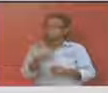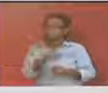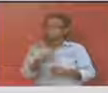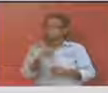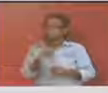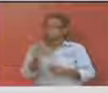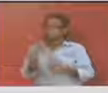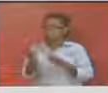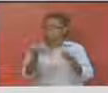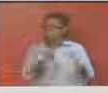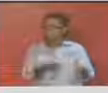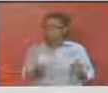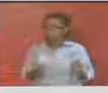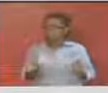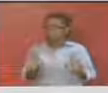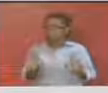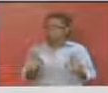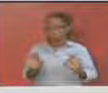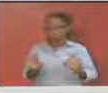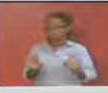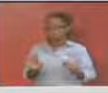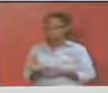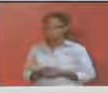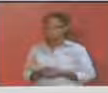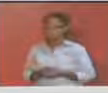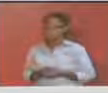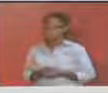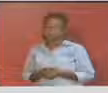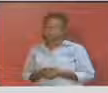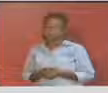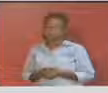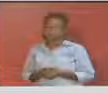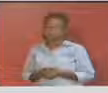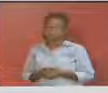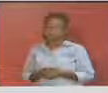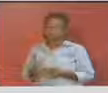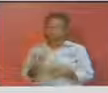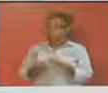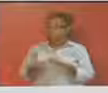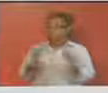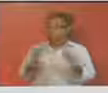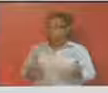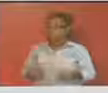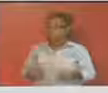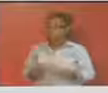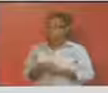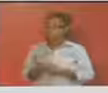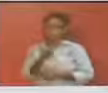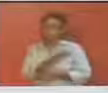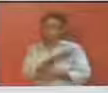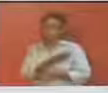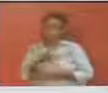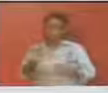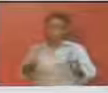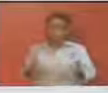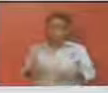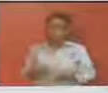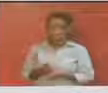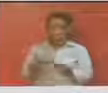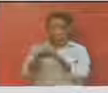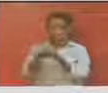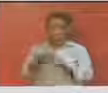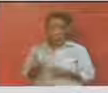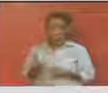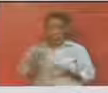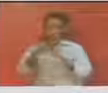for Pfizer. I think Pfizer did some studies as well. So yes, it's good evidence. It's not zero transmission, but it's